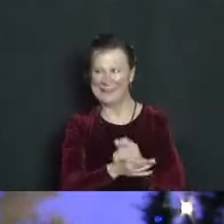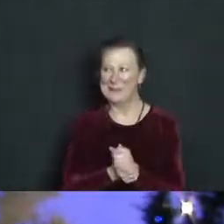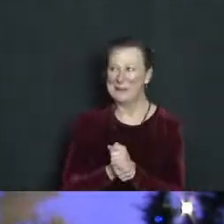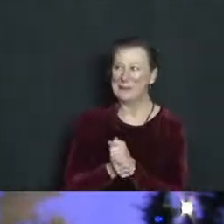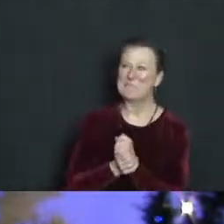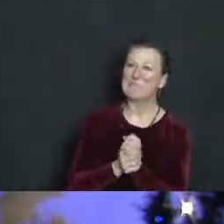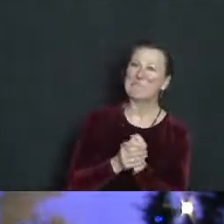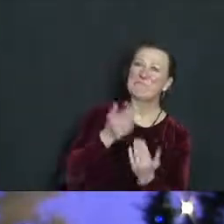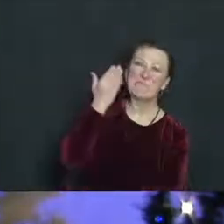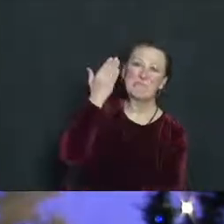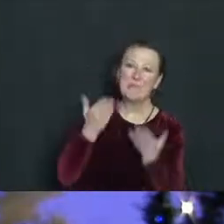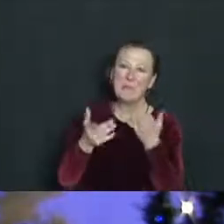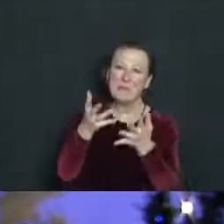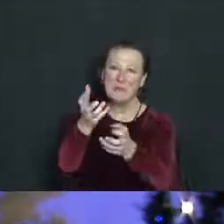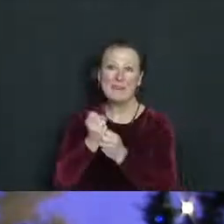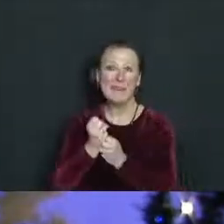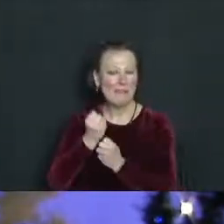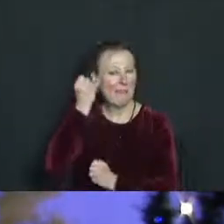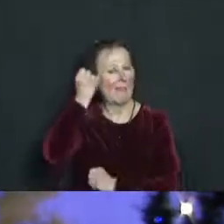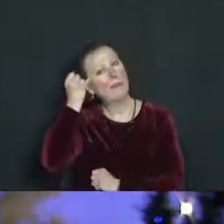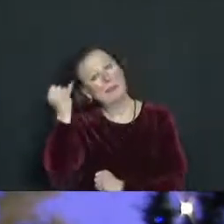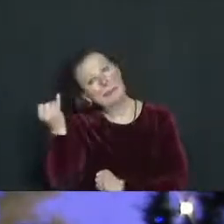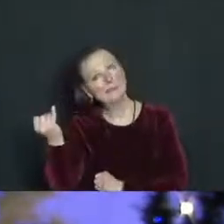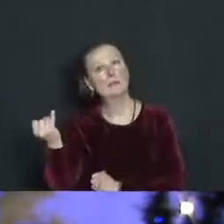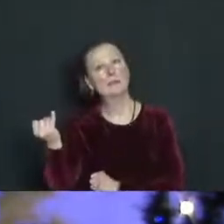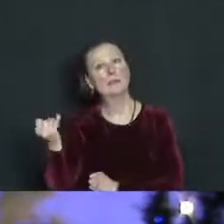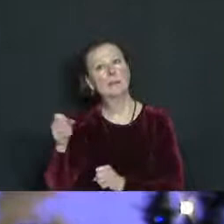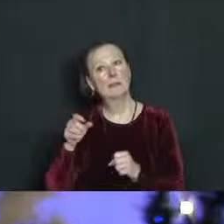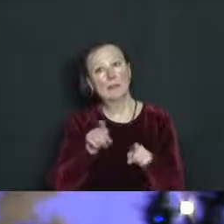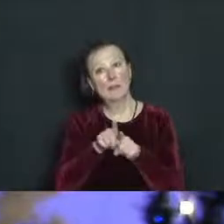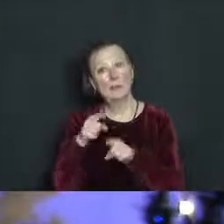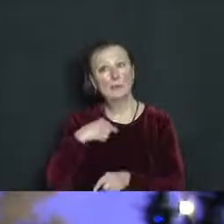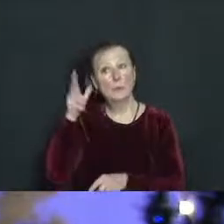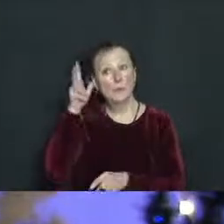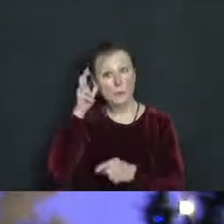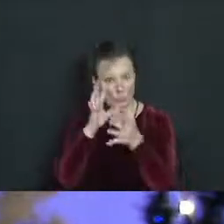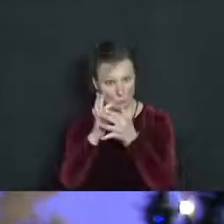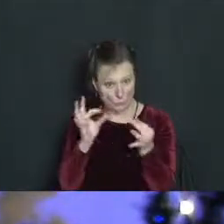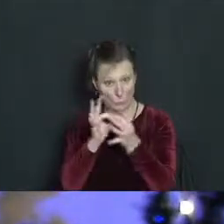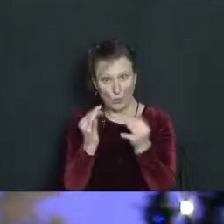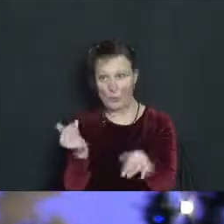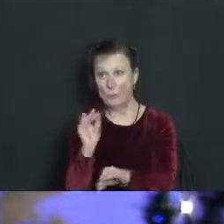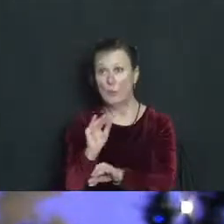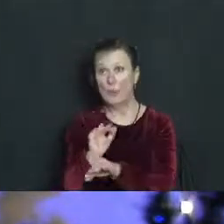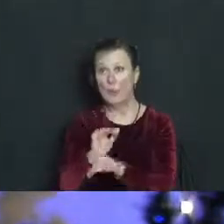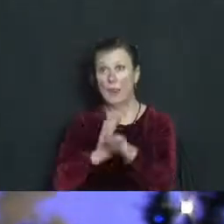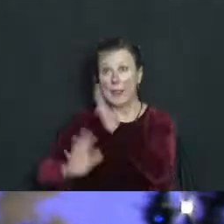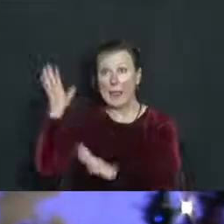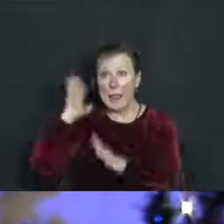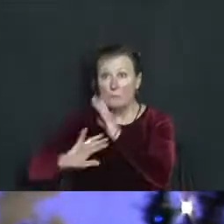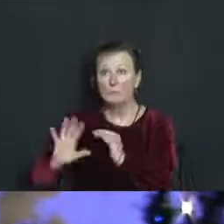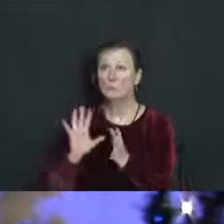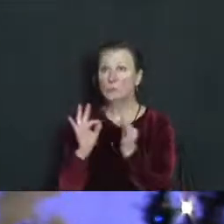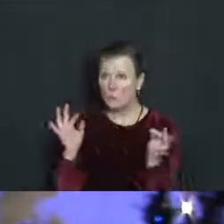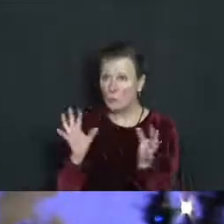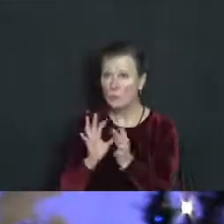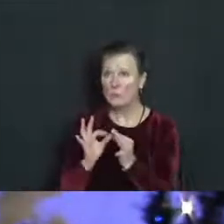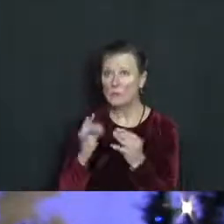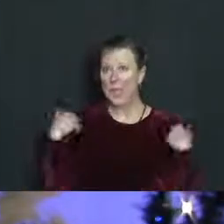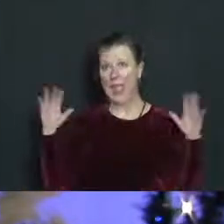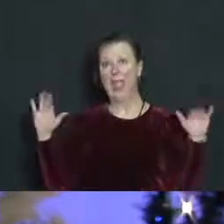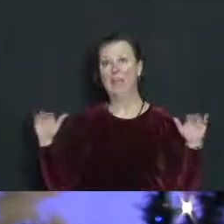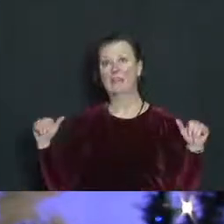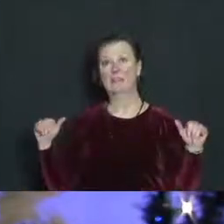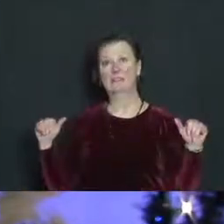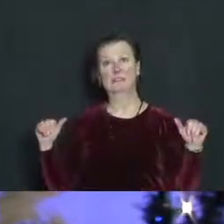So you might get the impression, as we heard the story tonight, the ancient stories, angels,